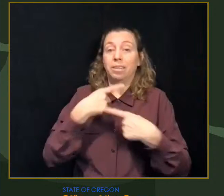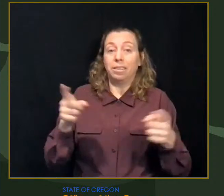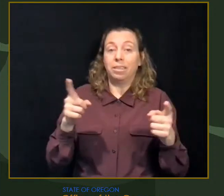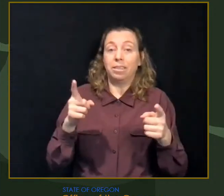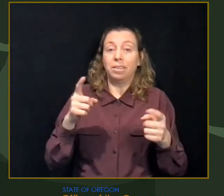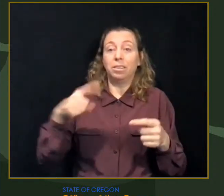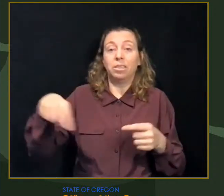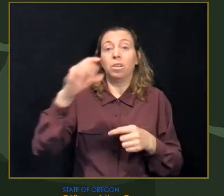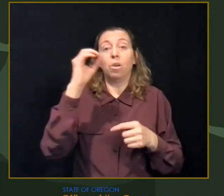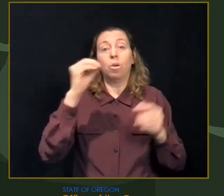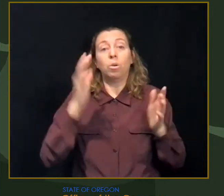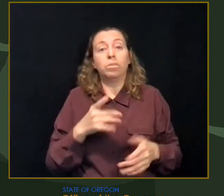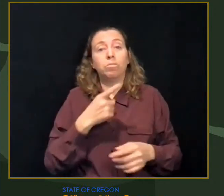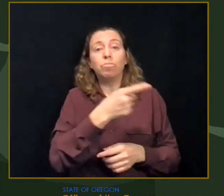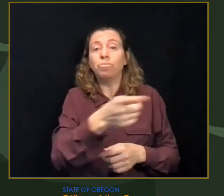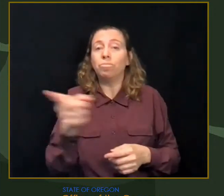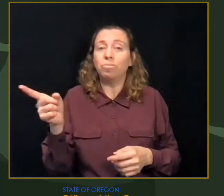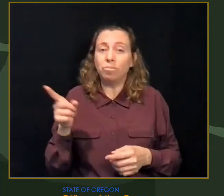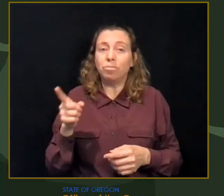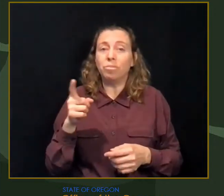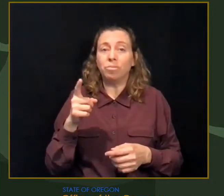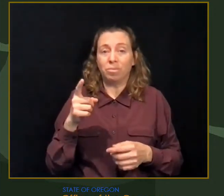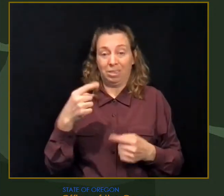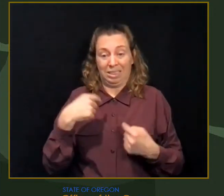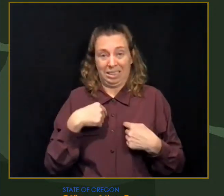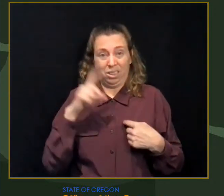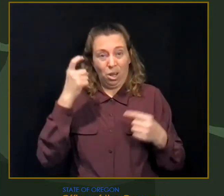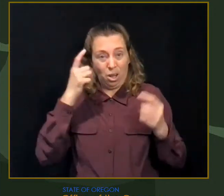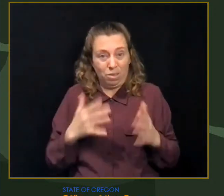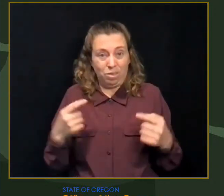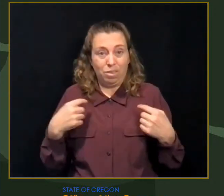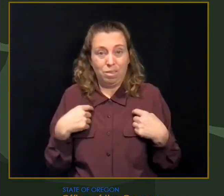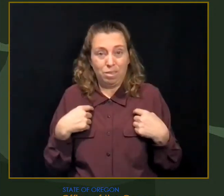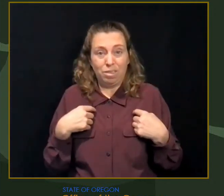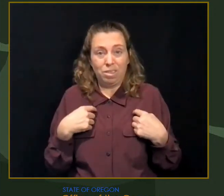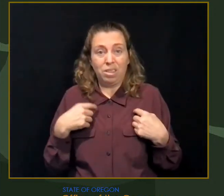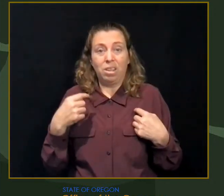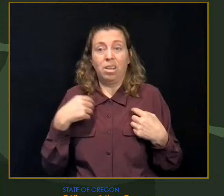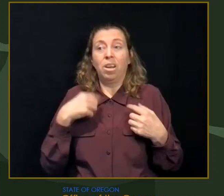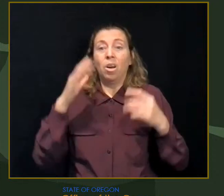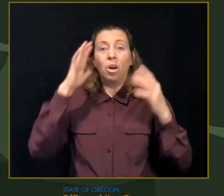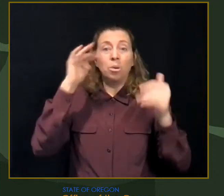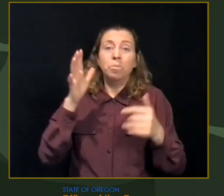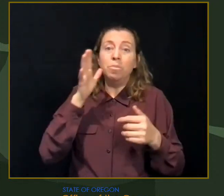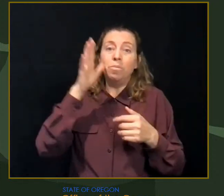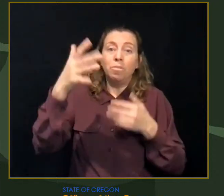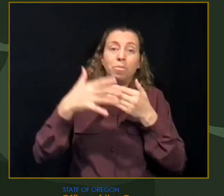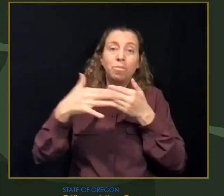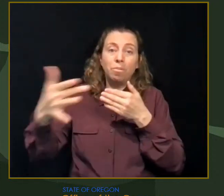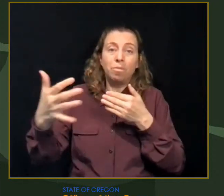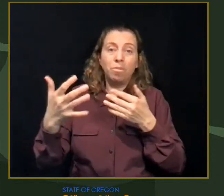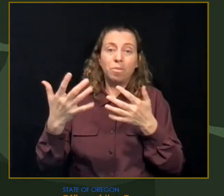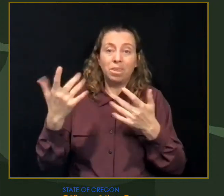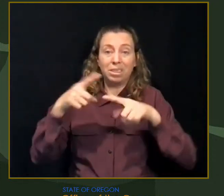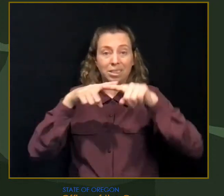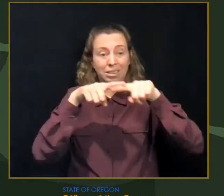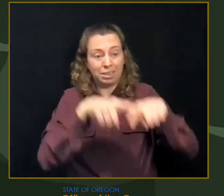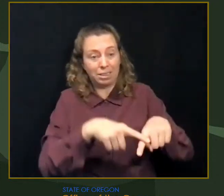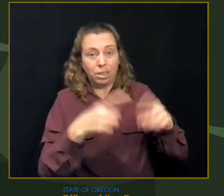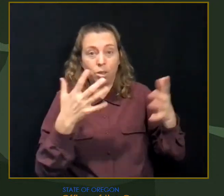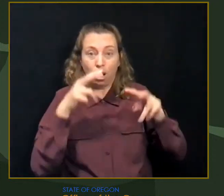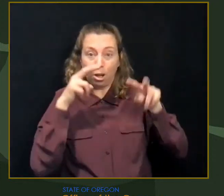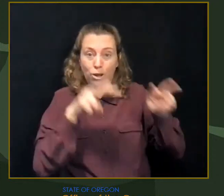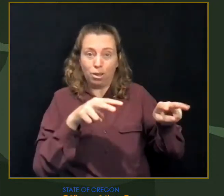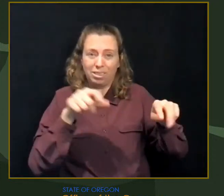I'm governor, and I hope in the future, we're going to continue to rely on science and data in making